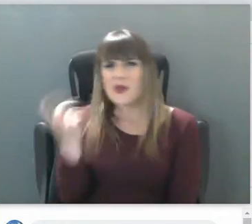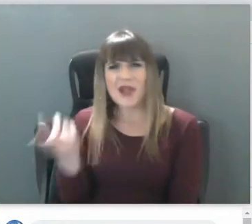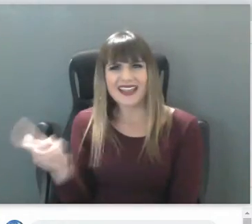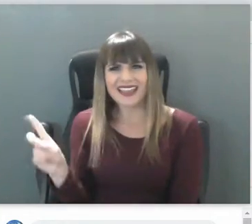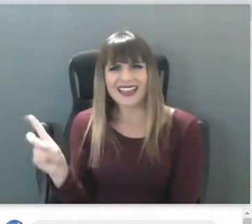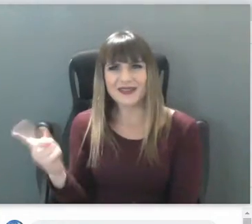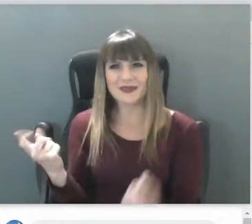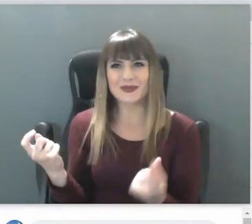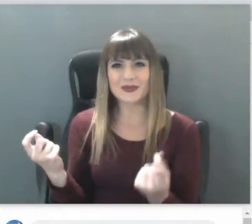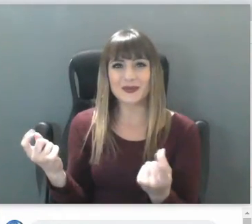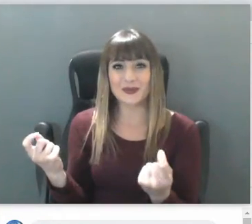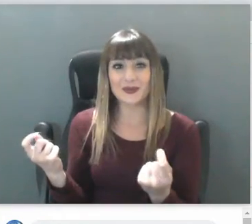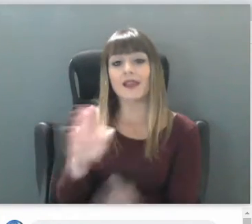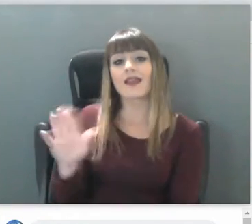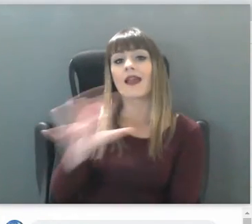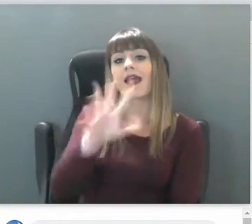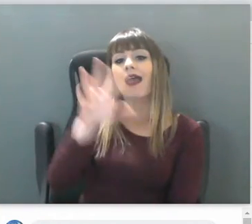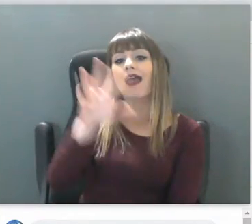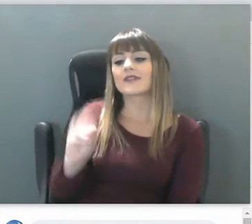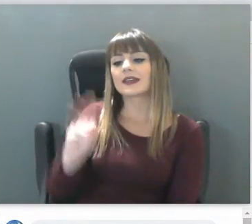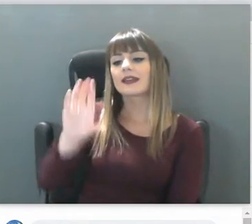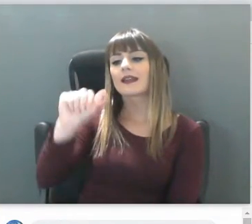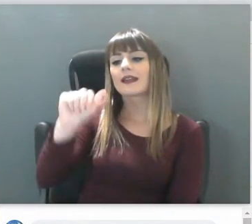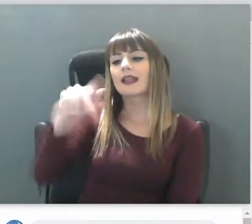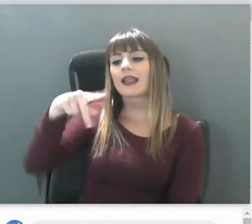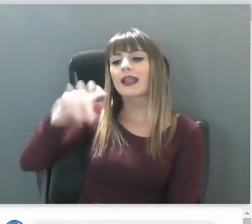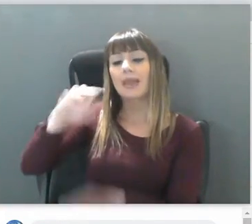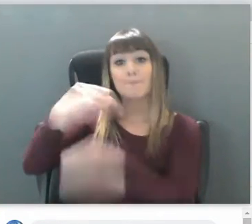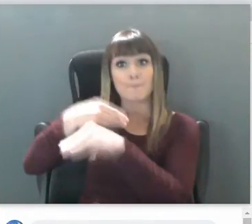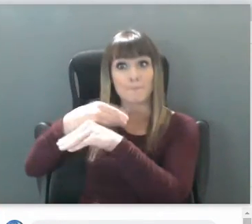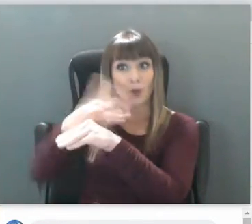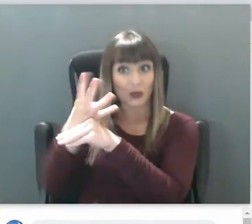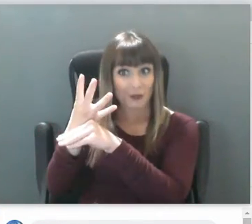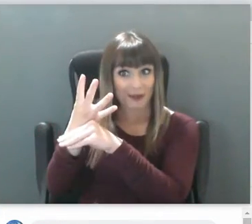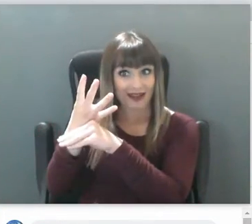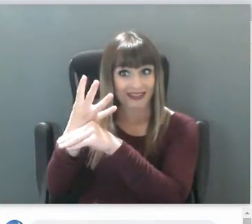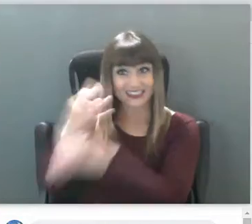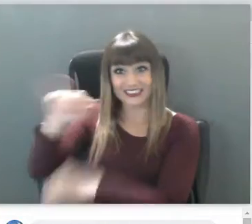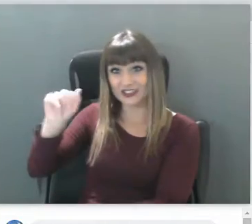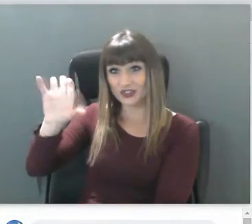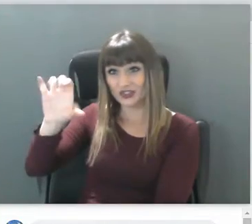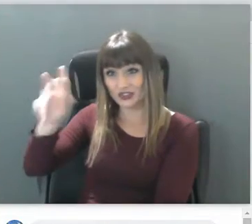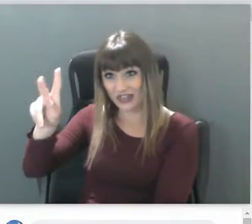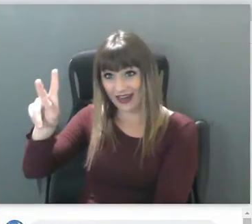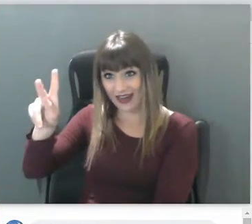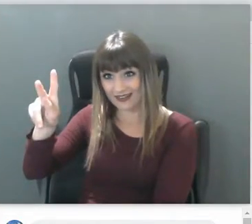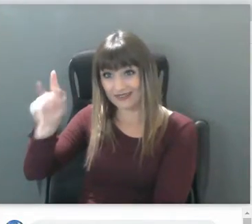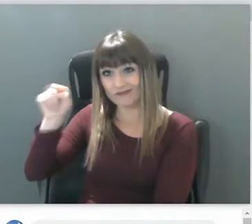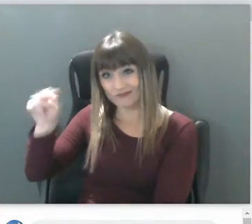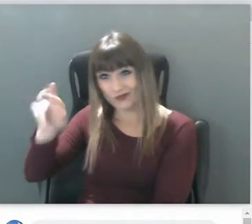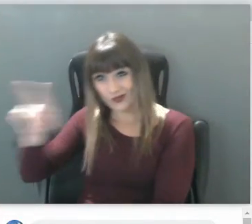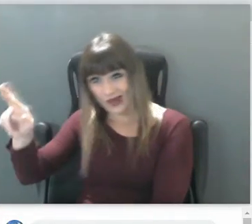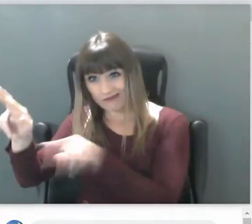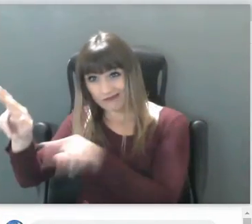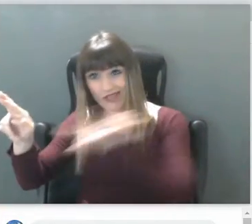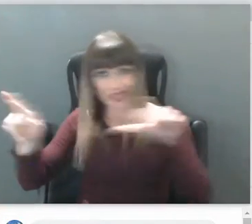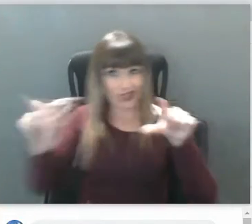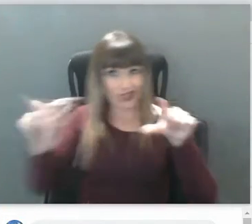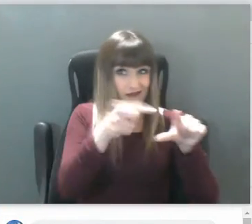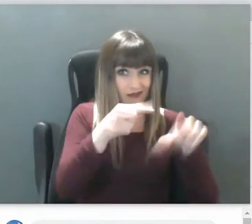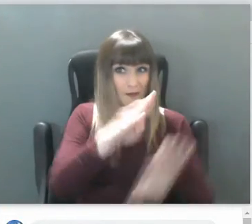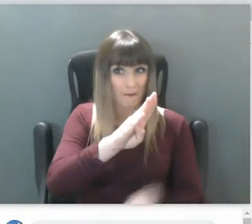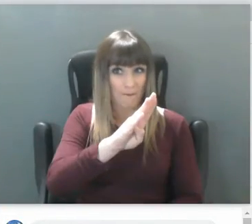These are our African Cape porcupines, Jack and Blanche. Jack is on the right here, Blanche is on the left, and we are going to be